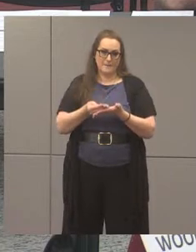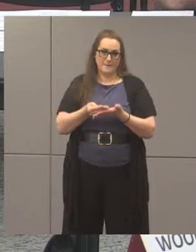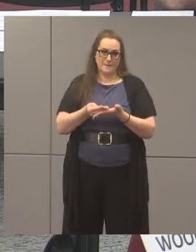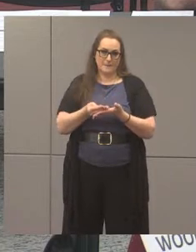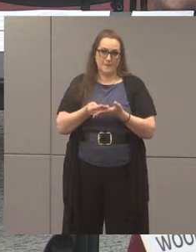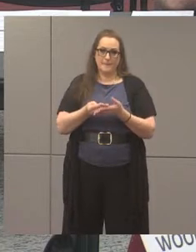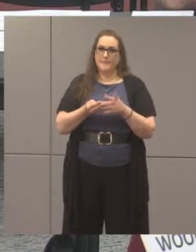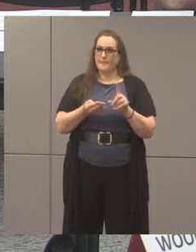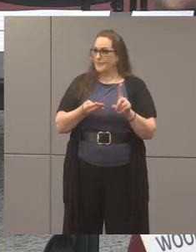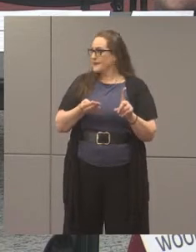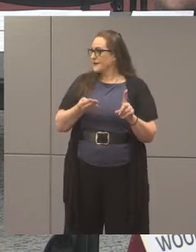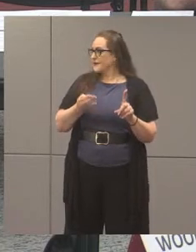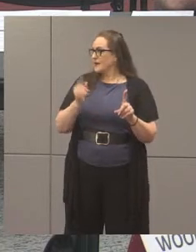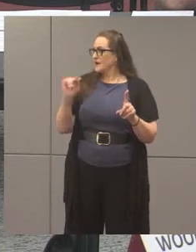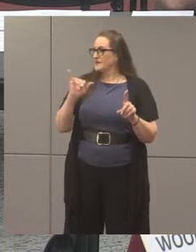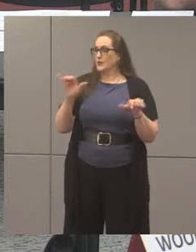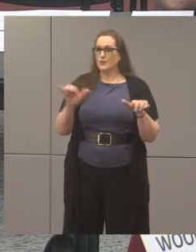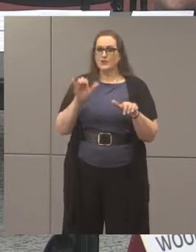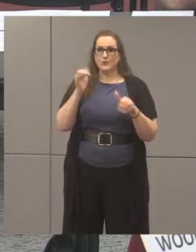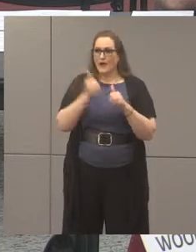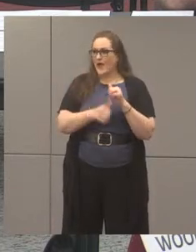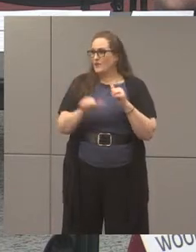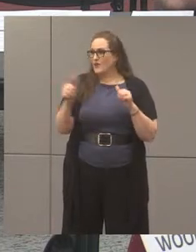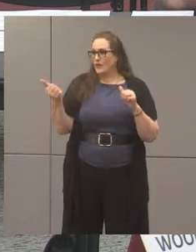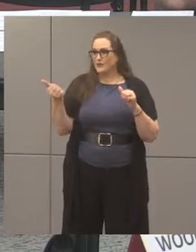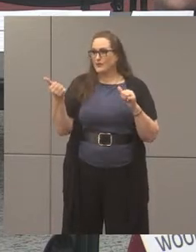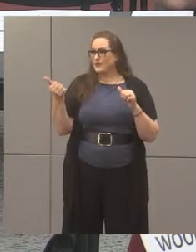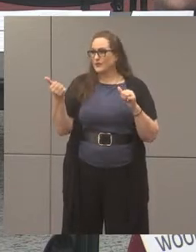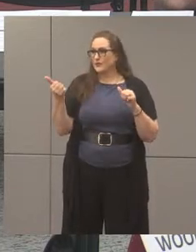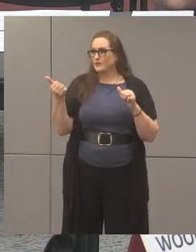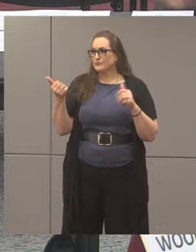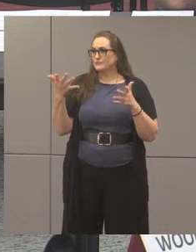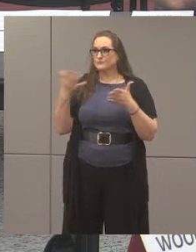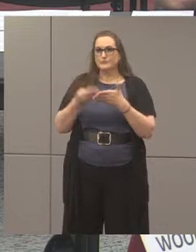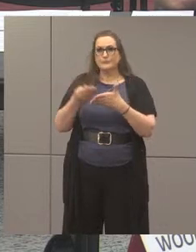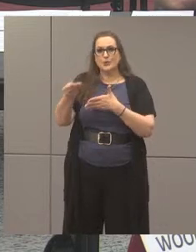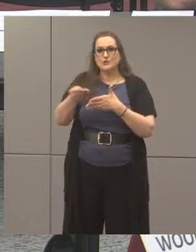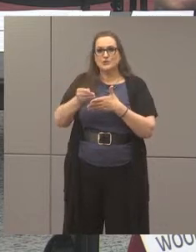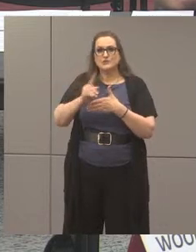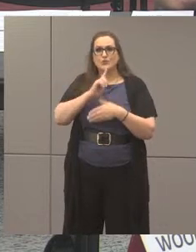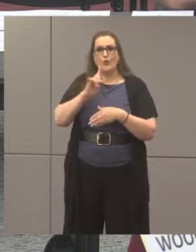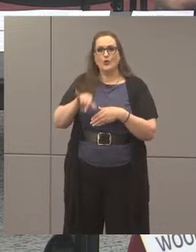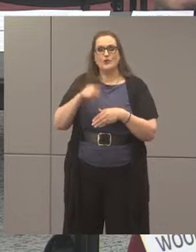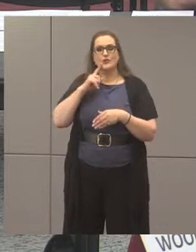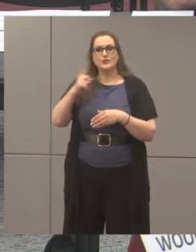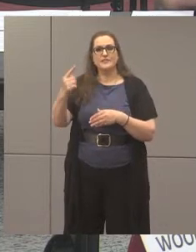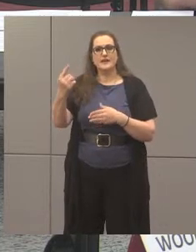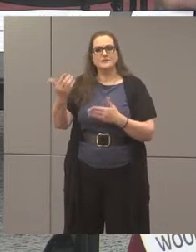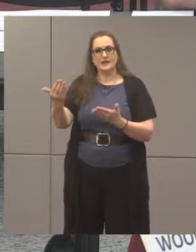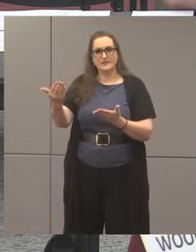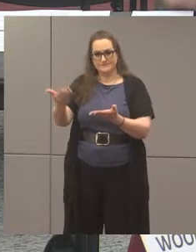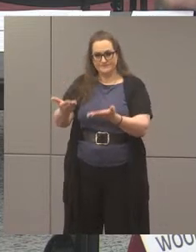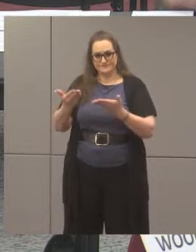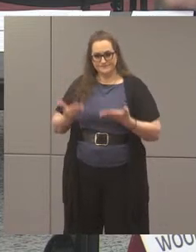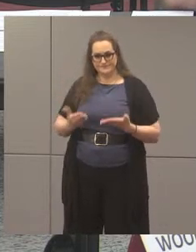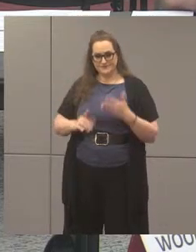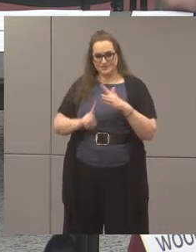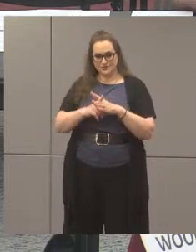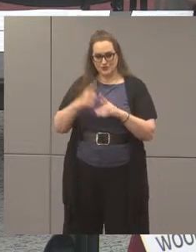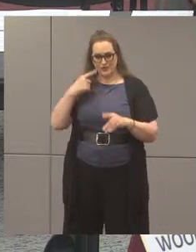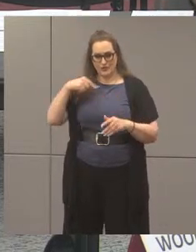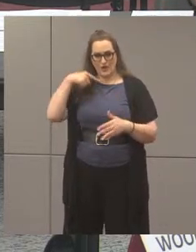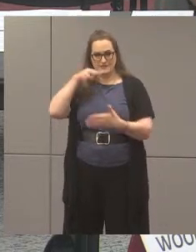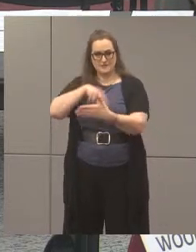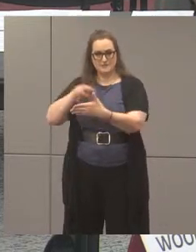And that, just like we do every other, purchase order that comes before us,